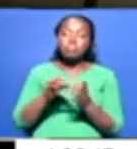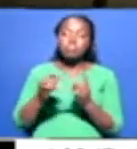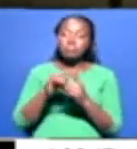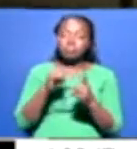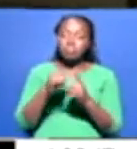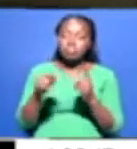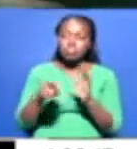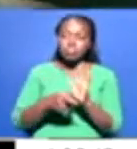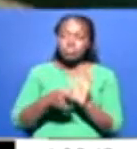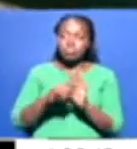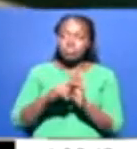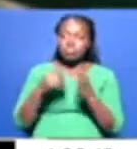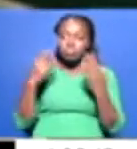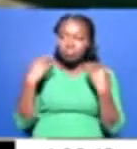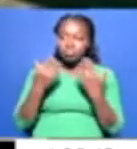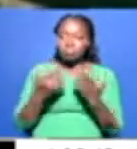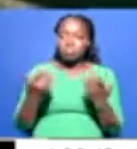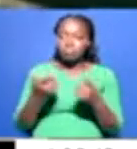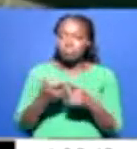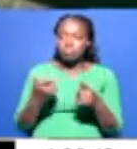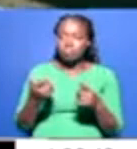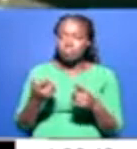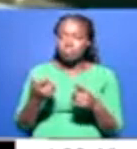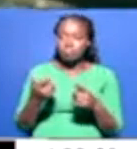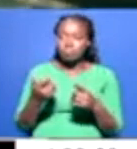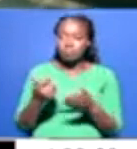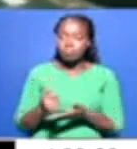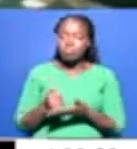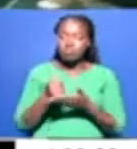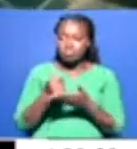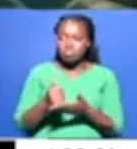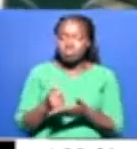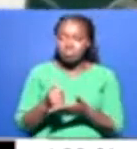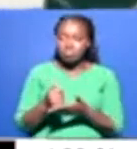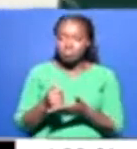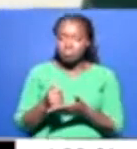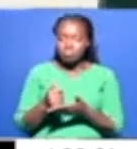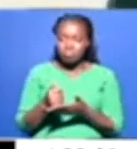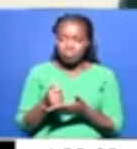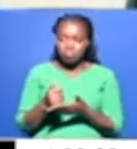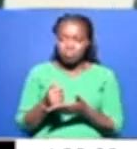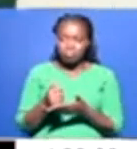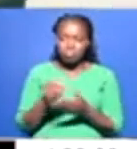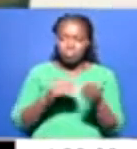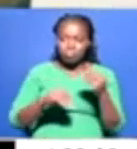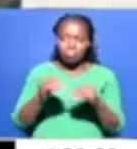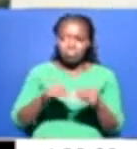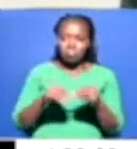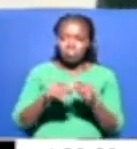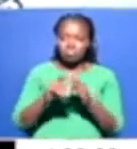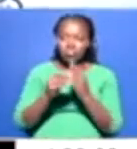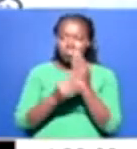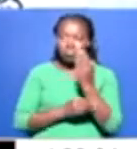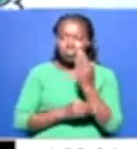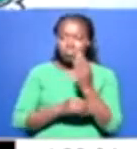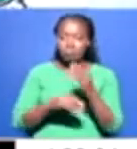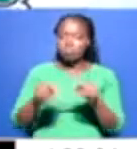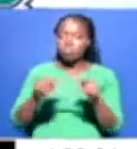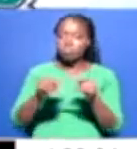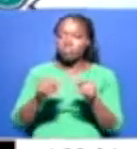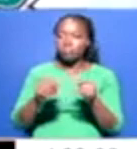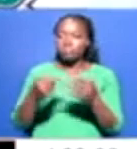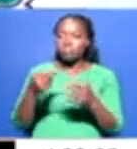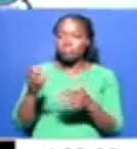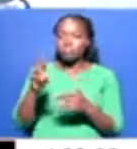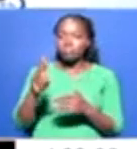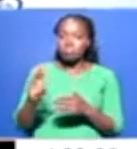as practice good crop husbandry to mitigate the ecological disadvantage that has contributed to the low quality herbs produced. The raw material